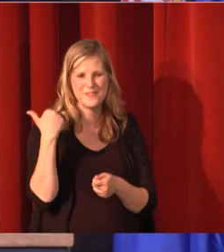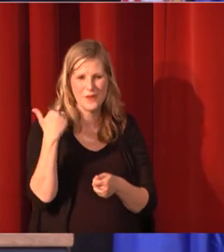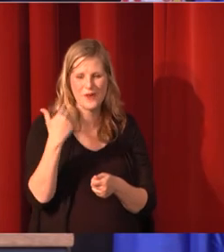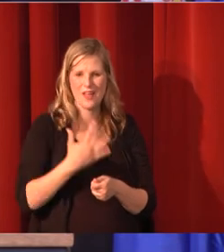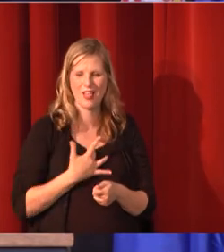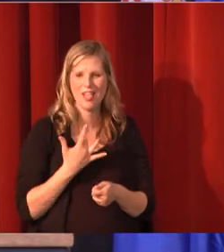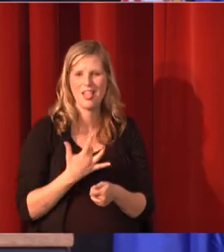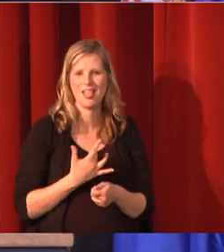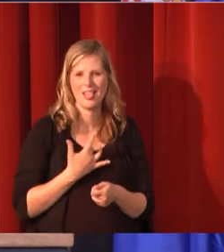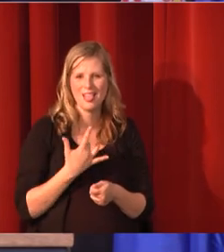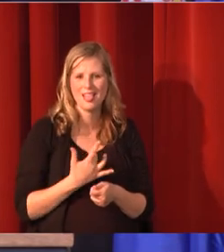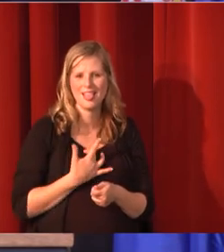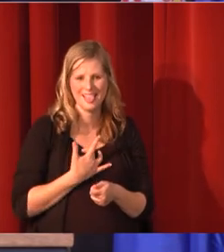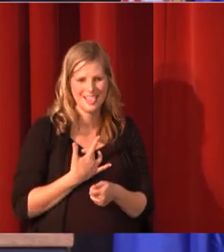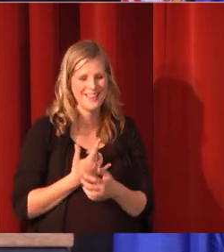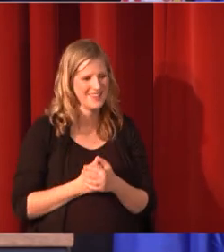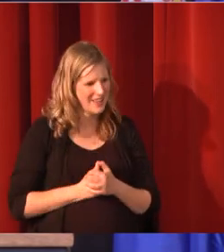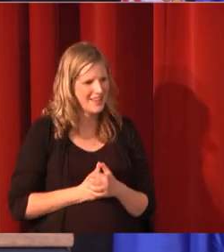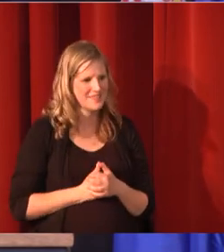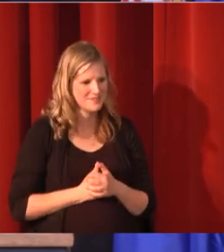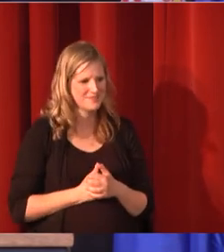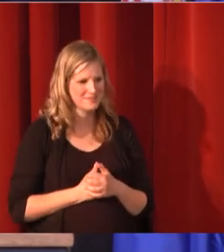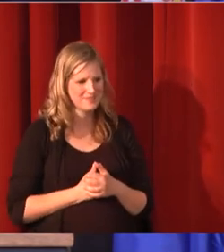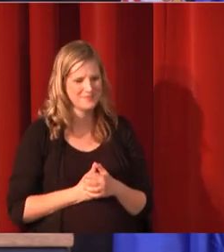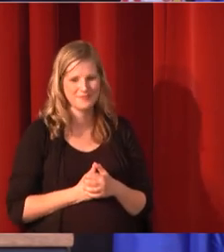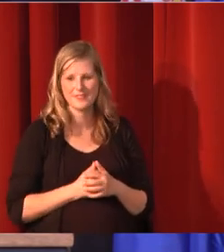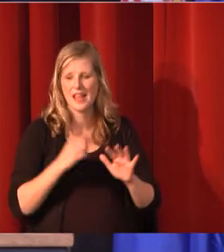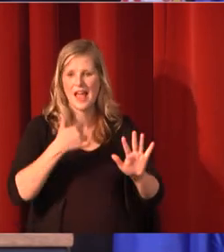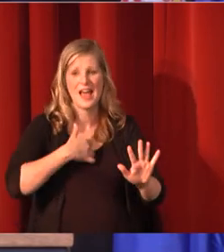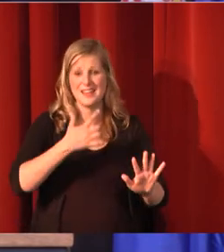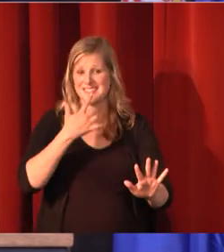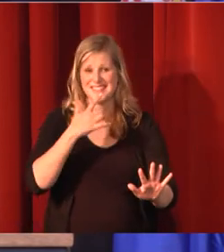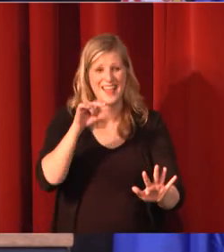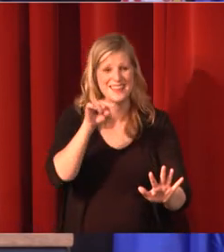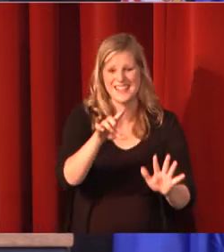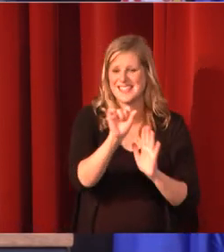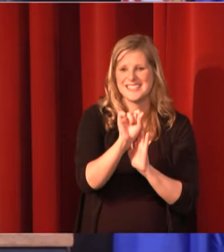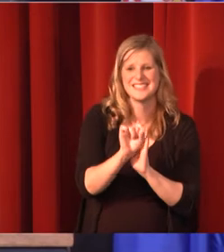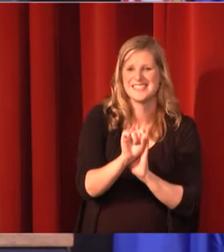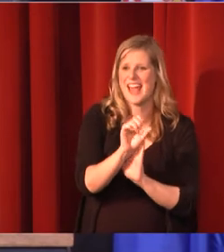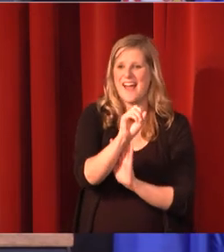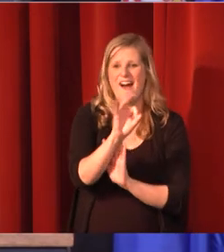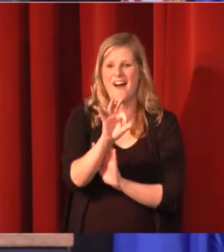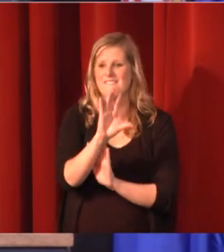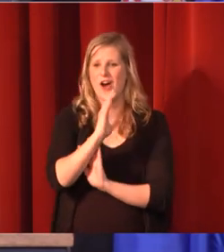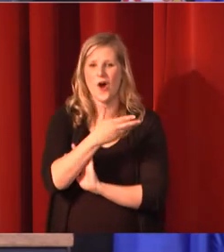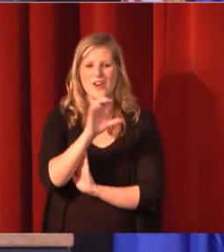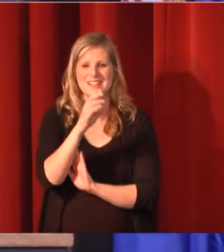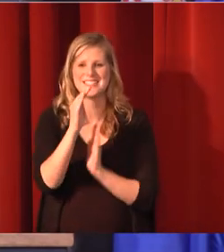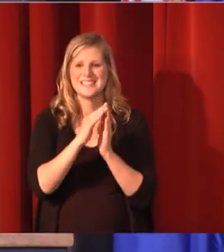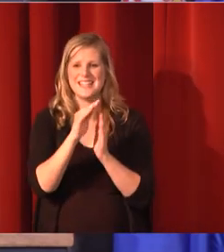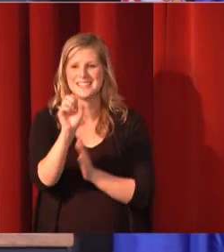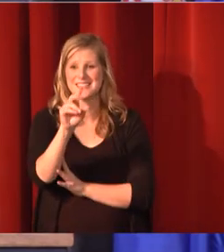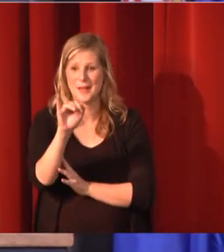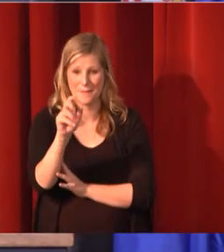Sakina said there's a DJ and I said it's a state of our city summit isn't it